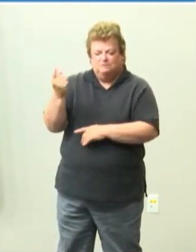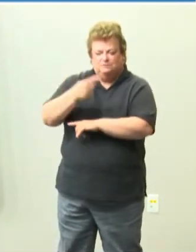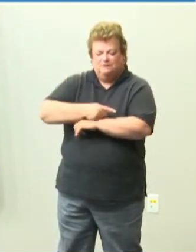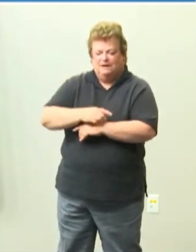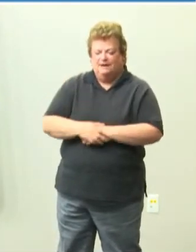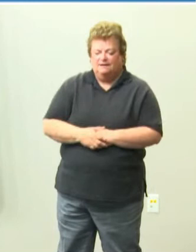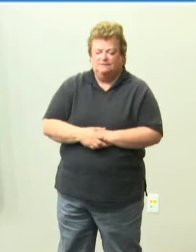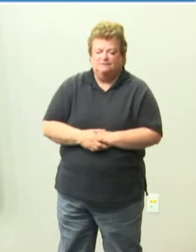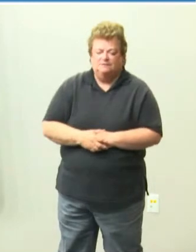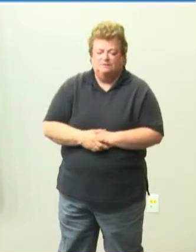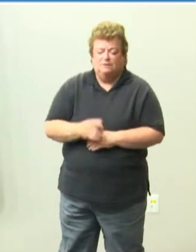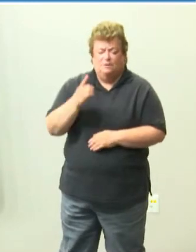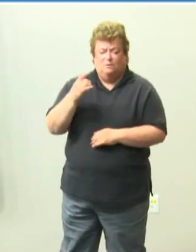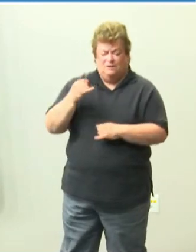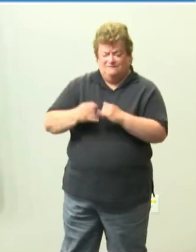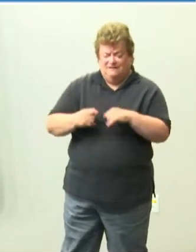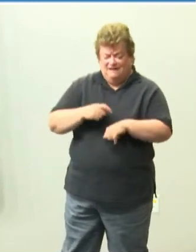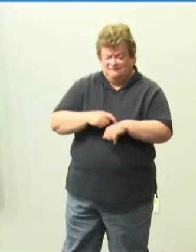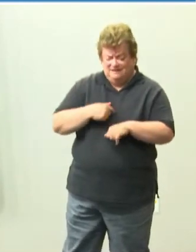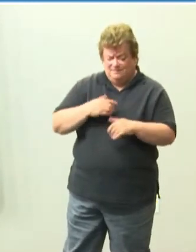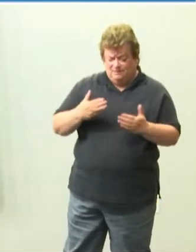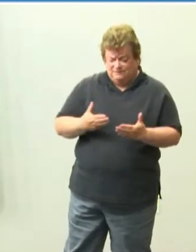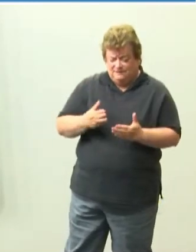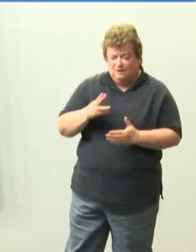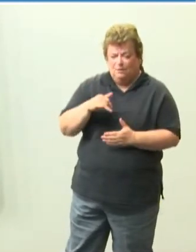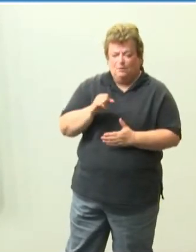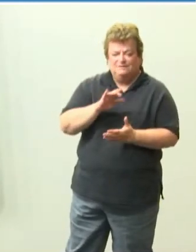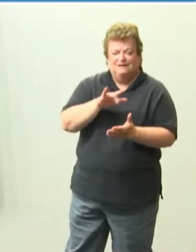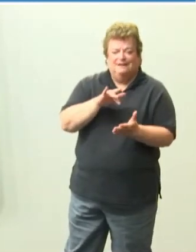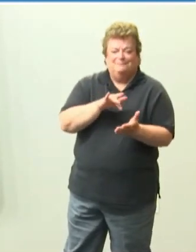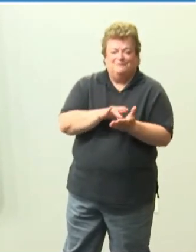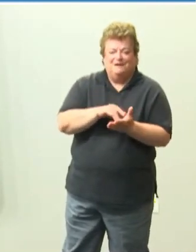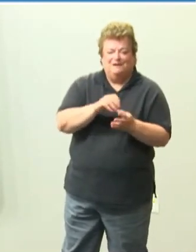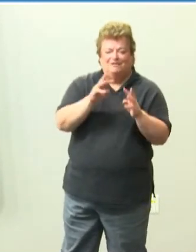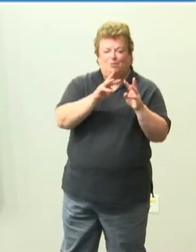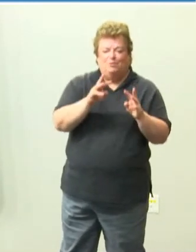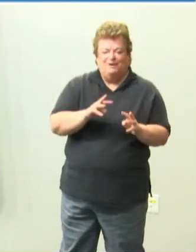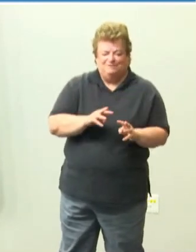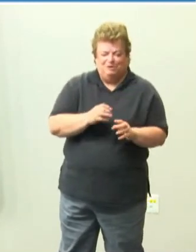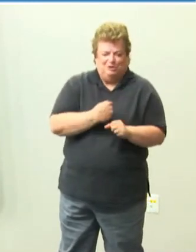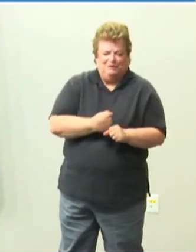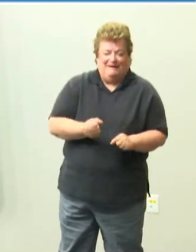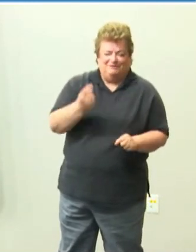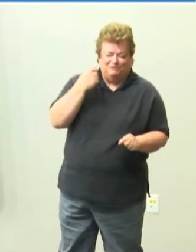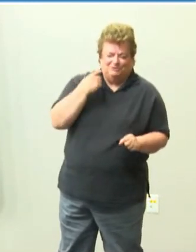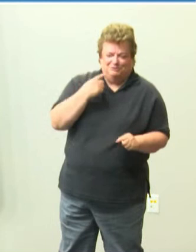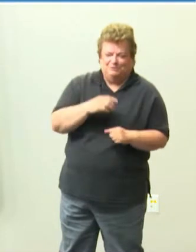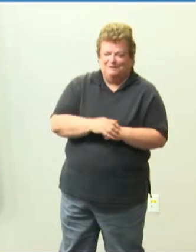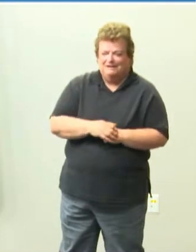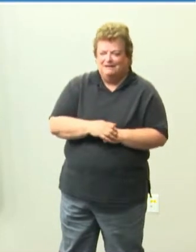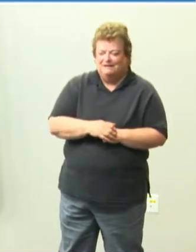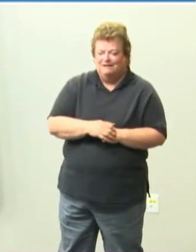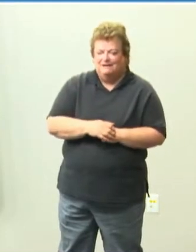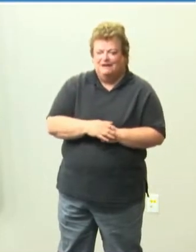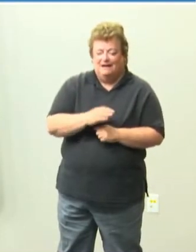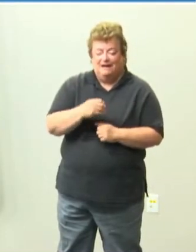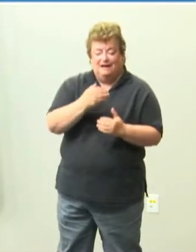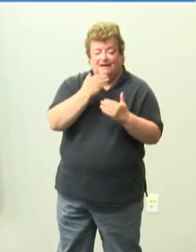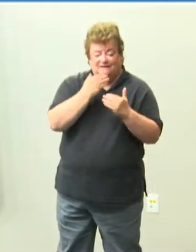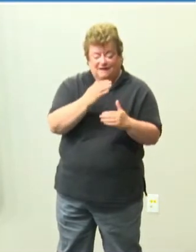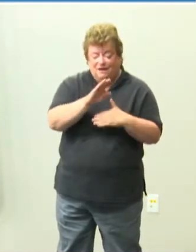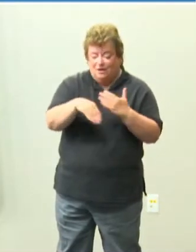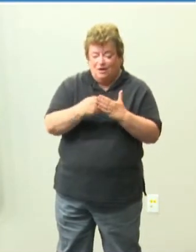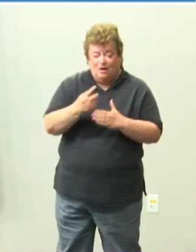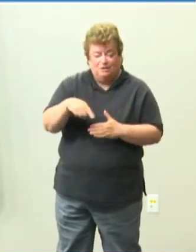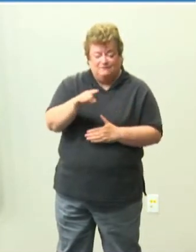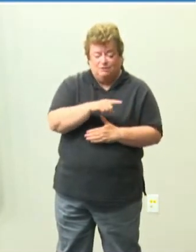One of the last times that I was here was in the middle of the winter surge at a really desperate point. And thank you to all of you